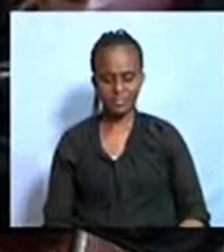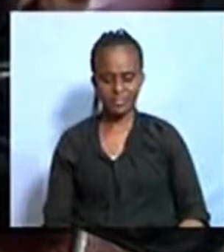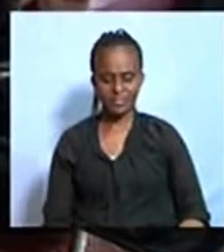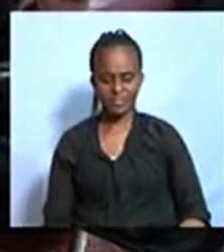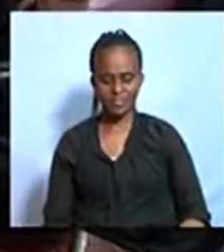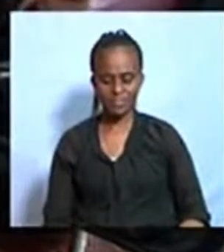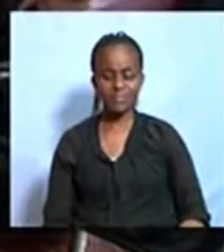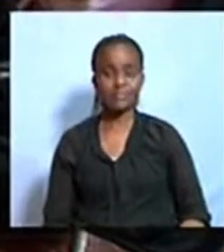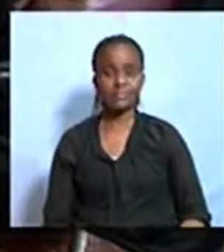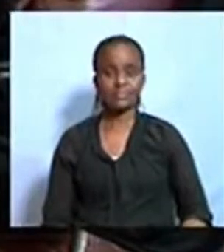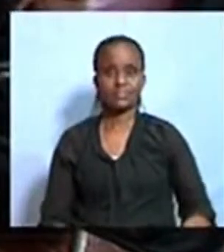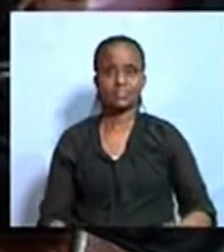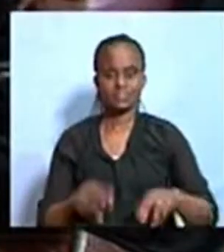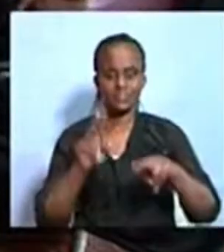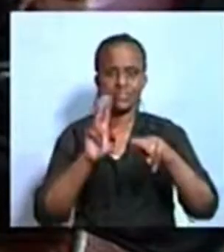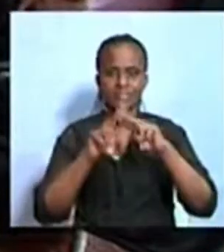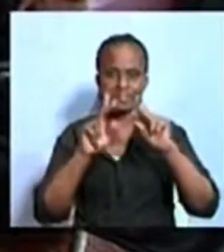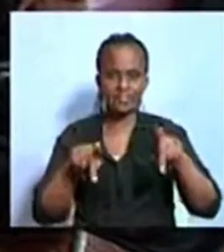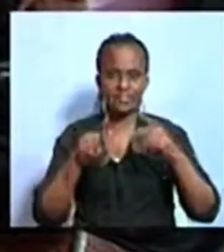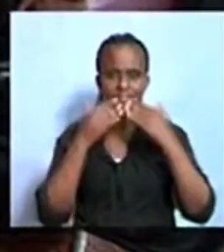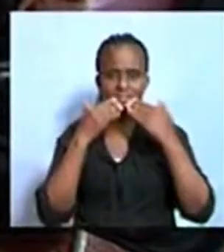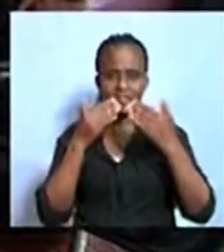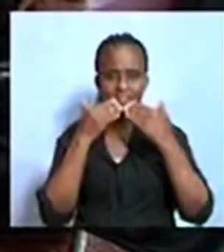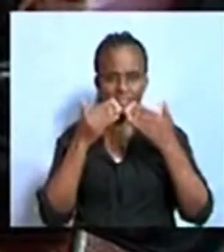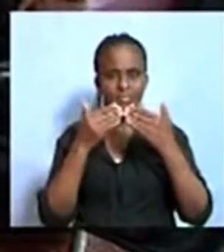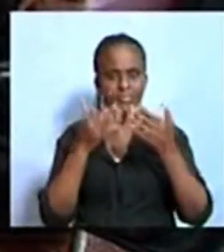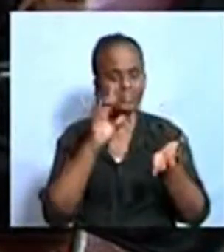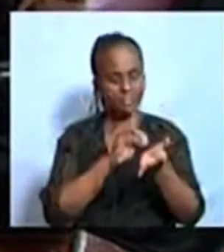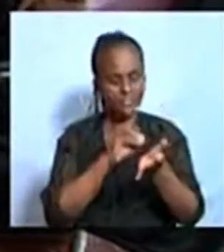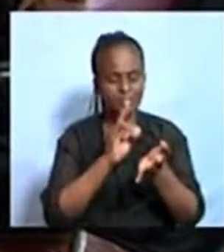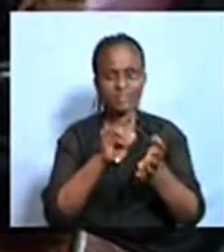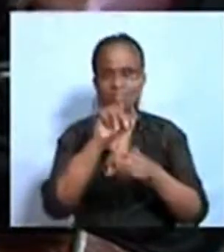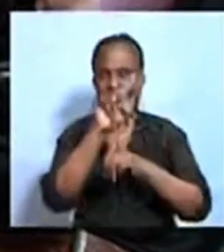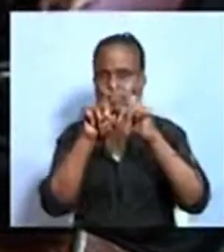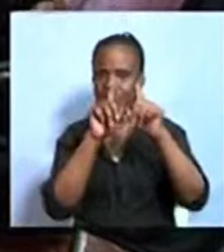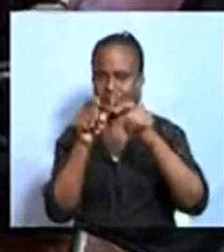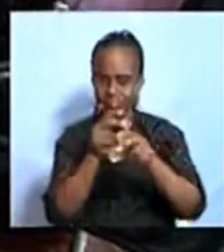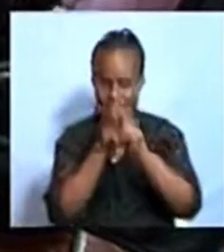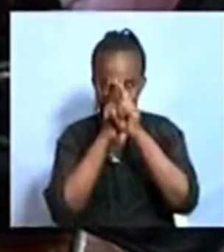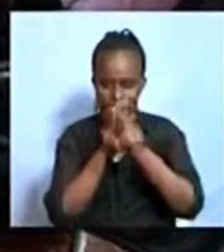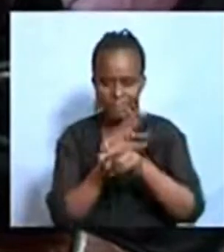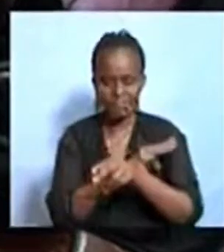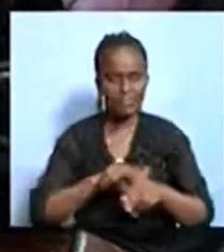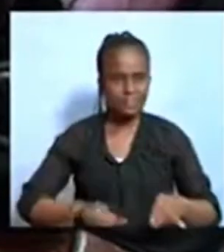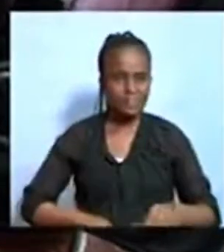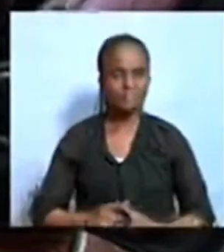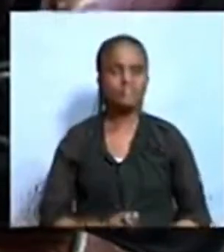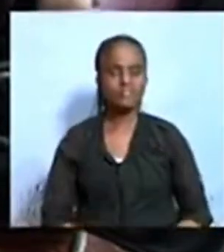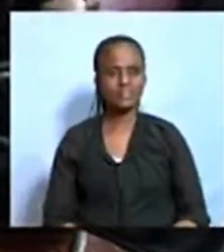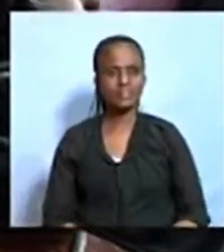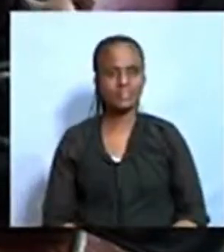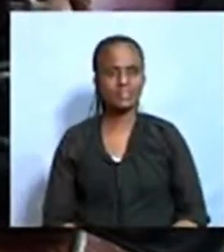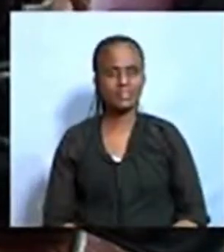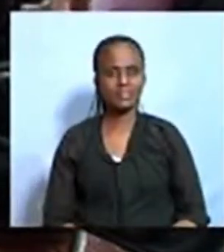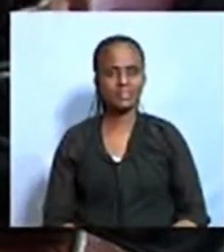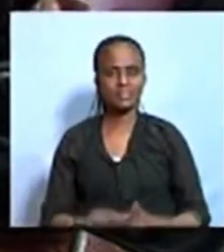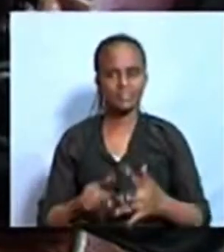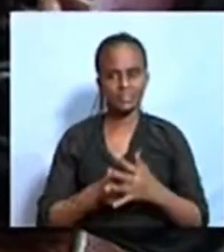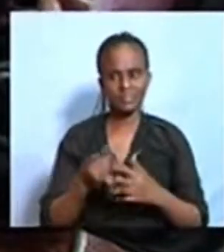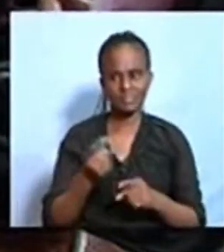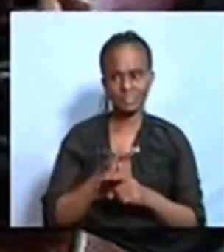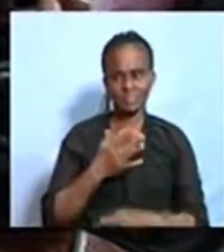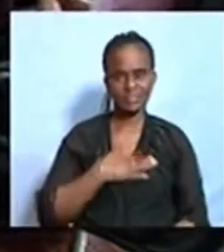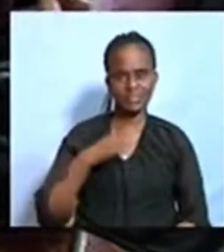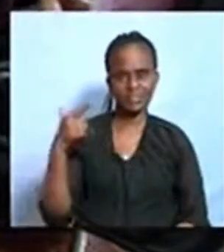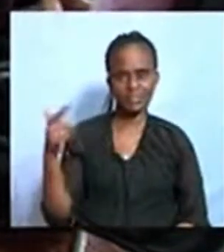nice submission. It's now time for questions from our honorable members. We are going to start from my